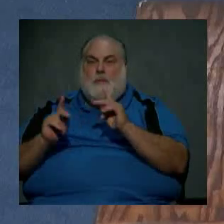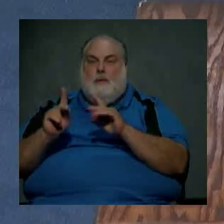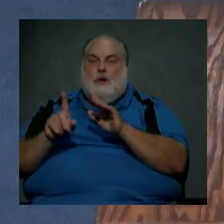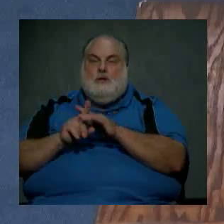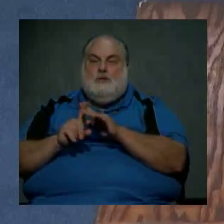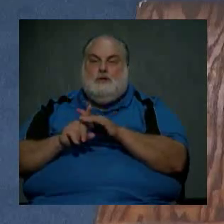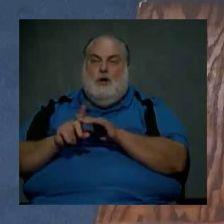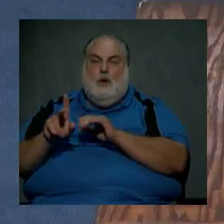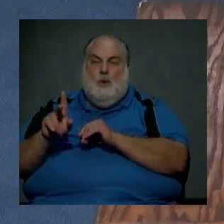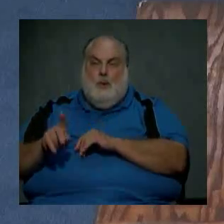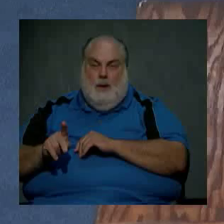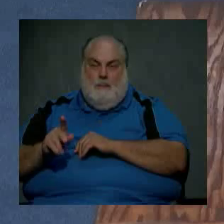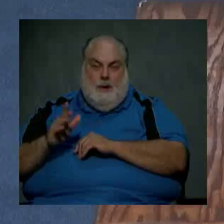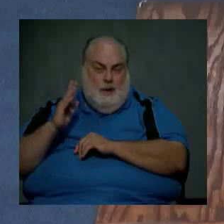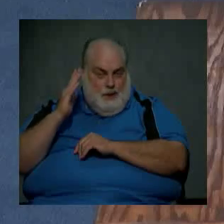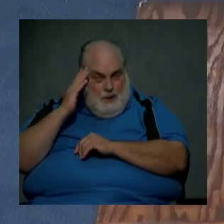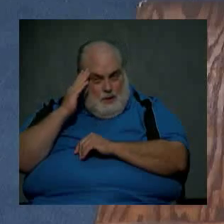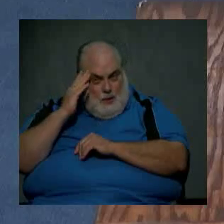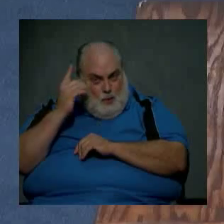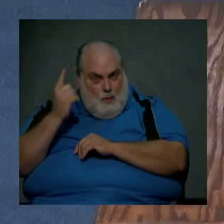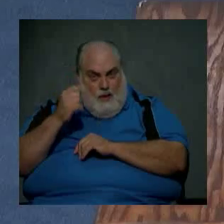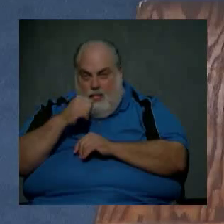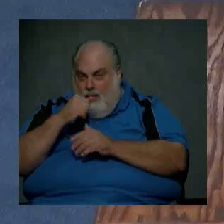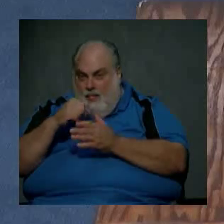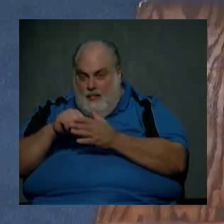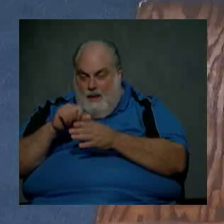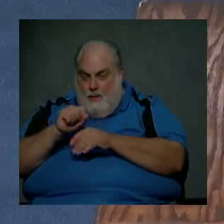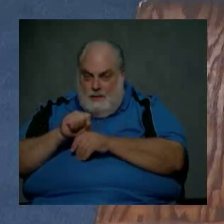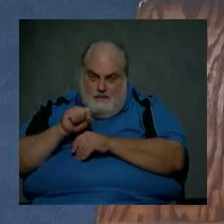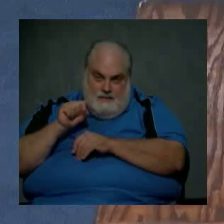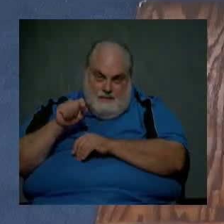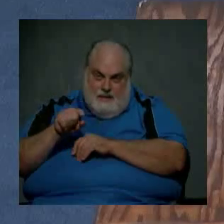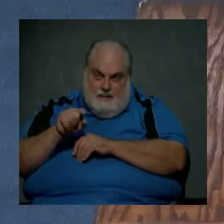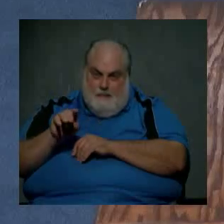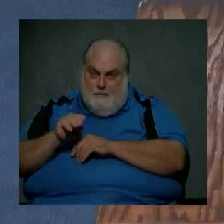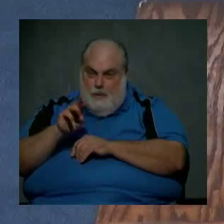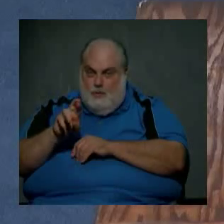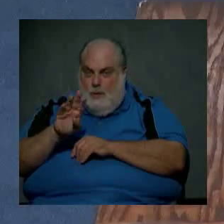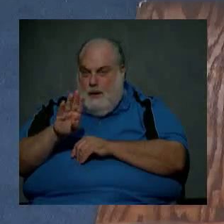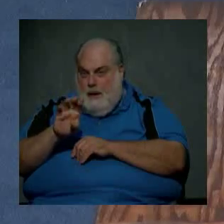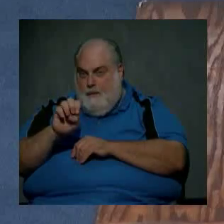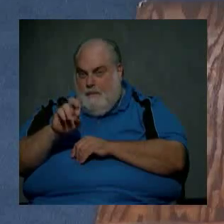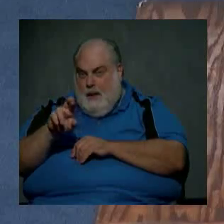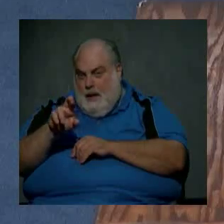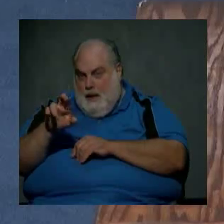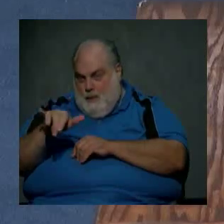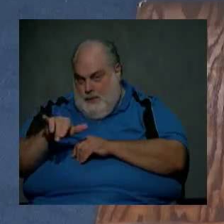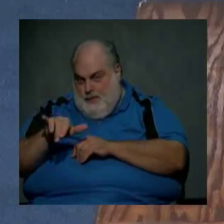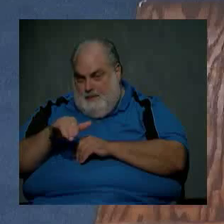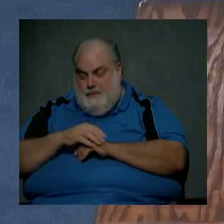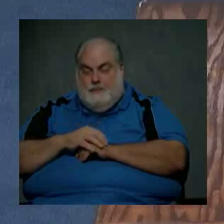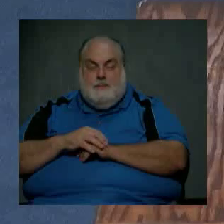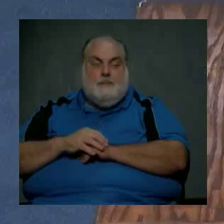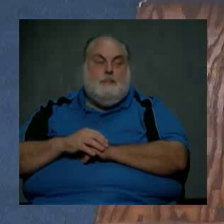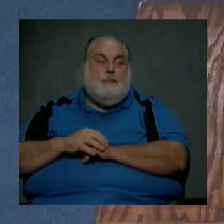that at least I know of one letter that was sent to Mr. Berry. I'm